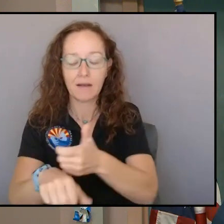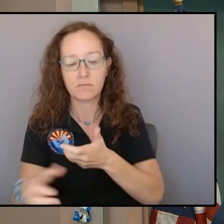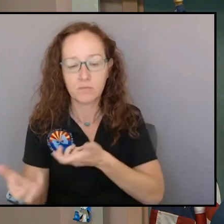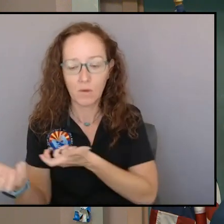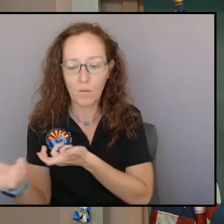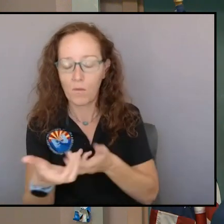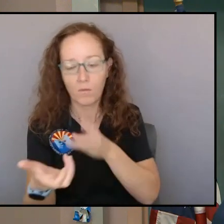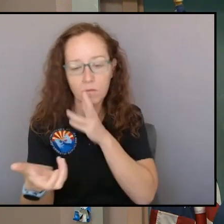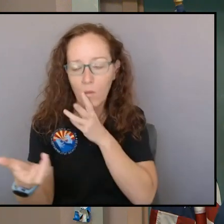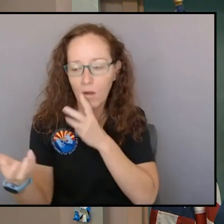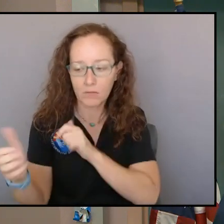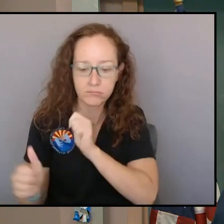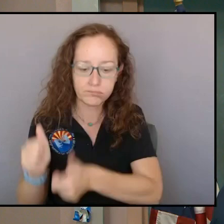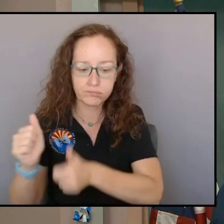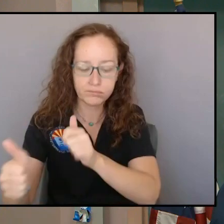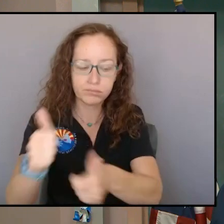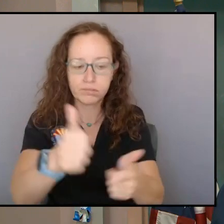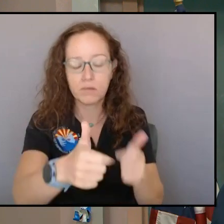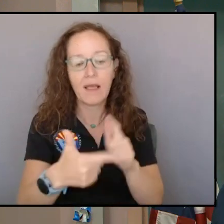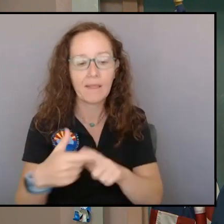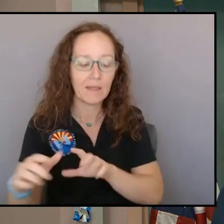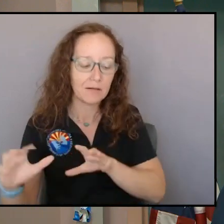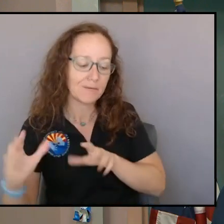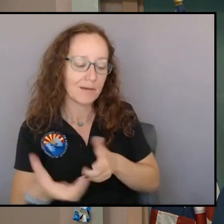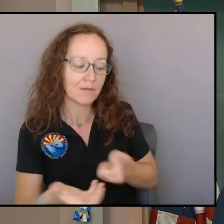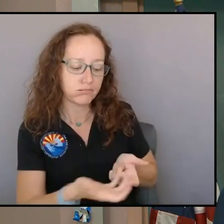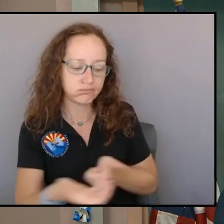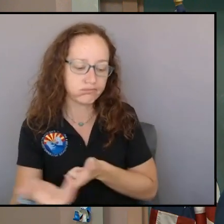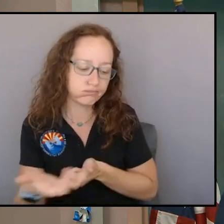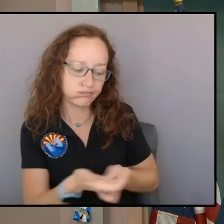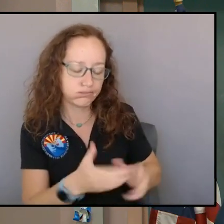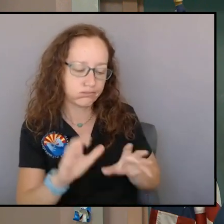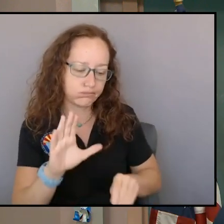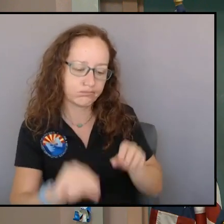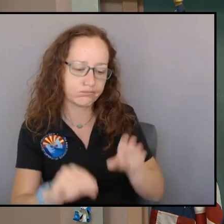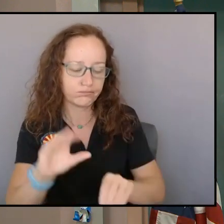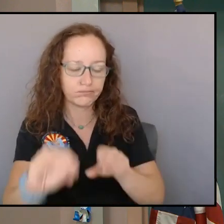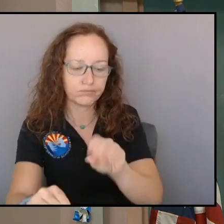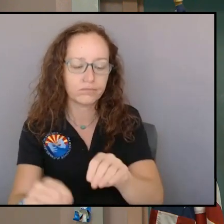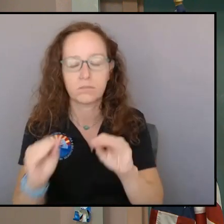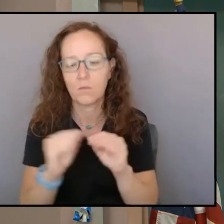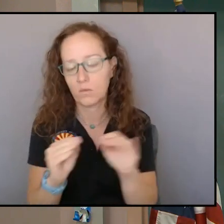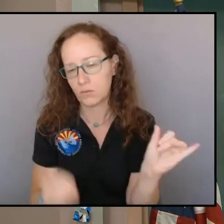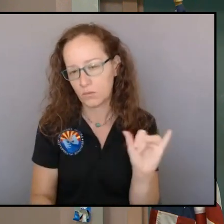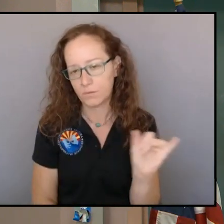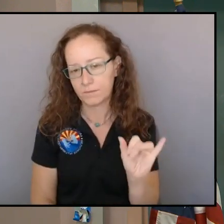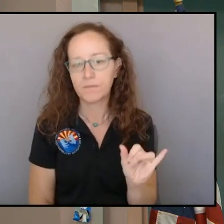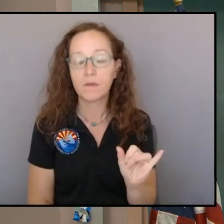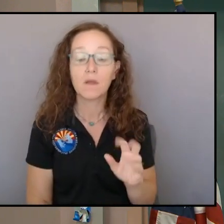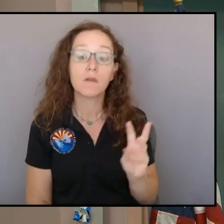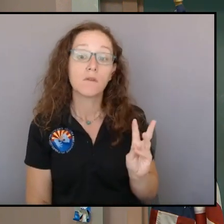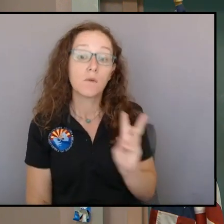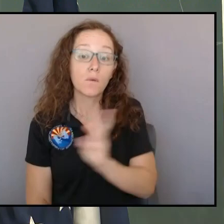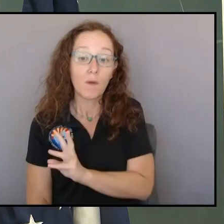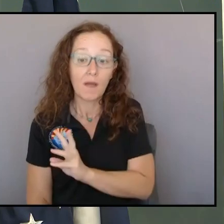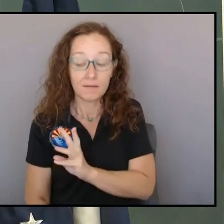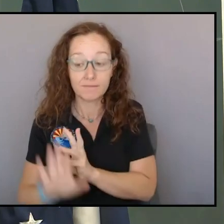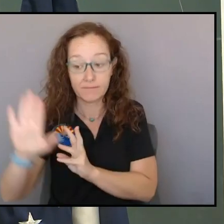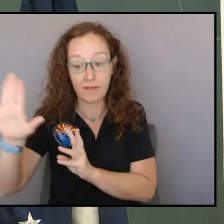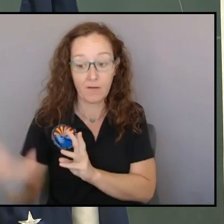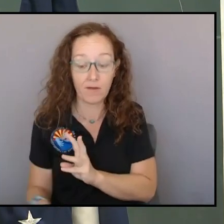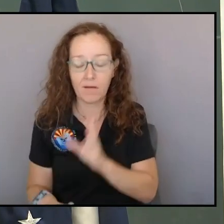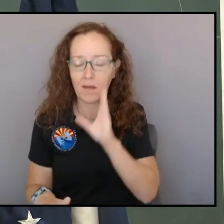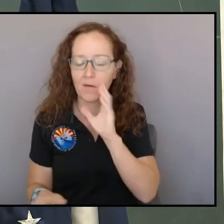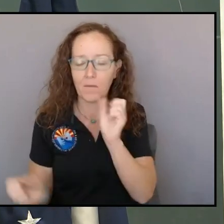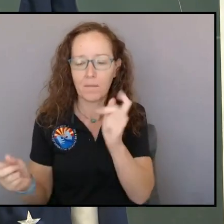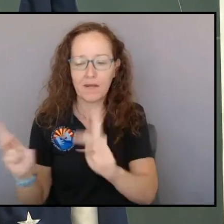up. As far as the west side, I know a lot of you folks that live over there yesterday, you got